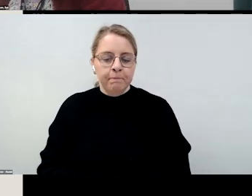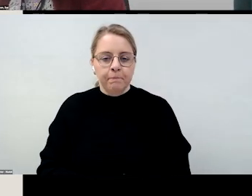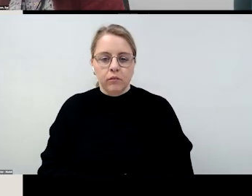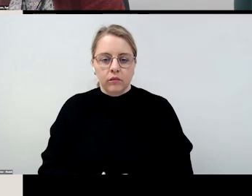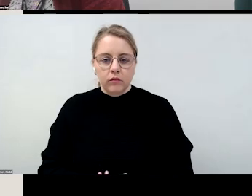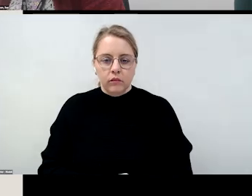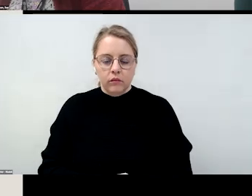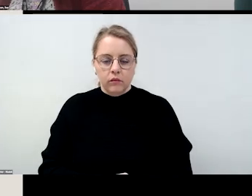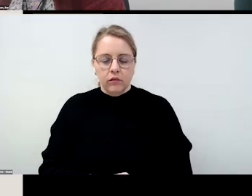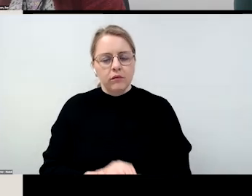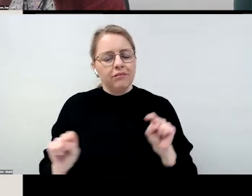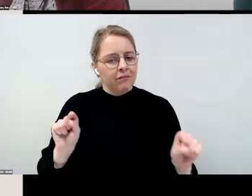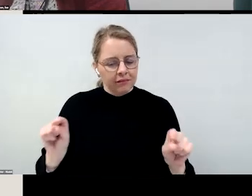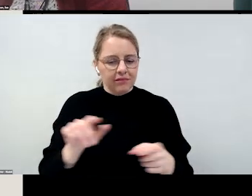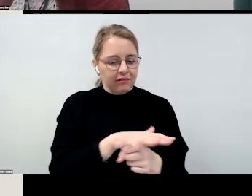Give